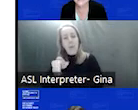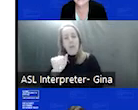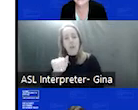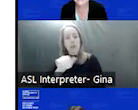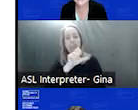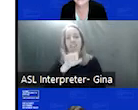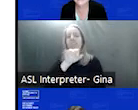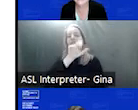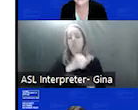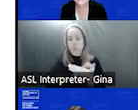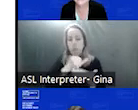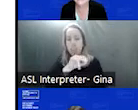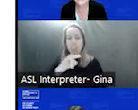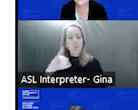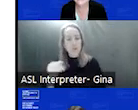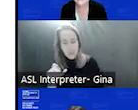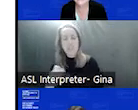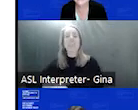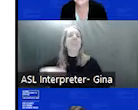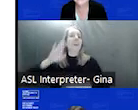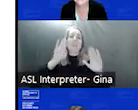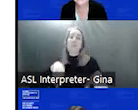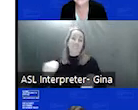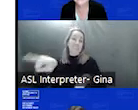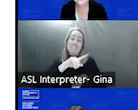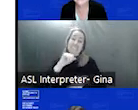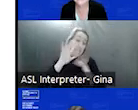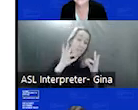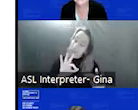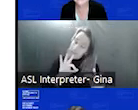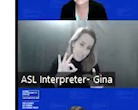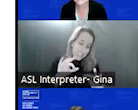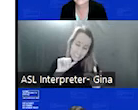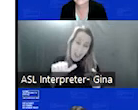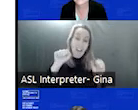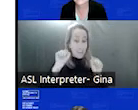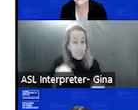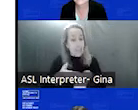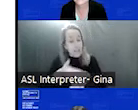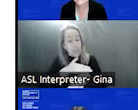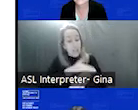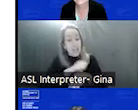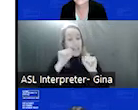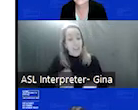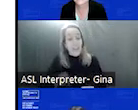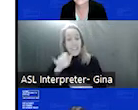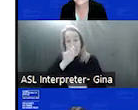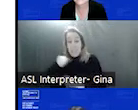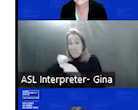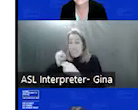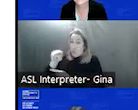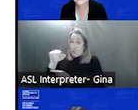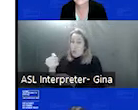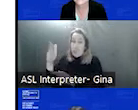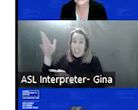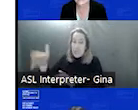Jersey. I know that they're not perfect. There's a lot of room for improvement, particularly on the New Jersey side. I